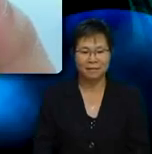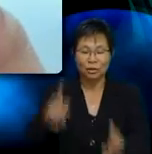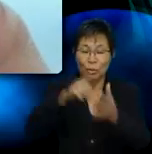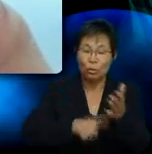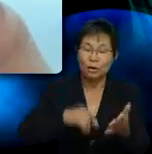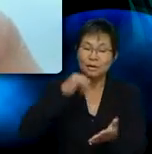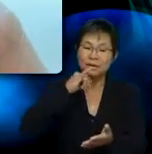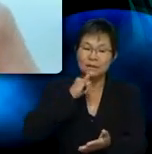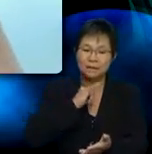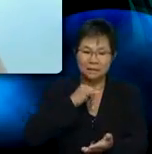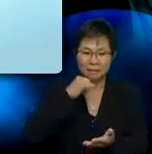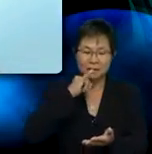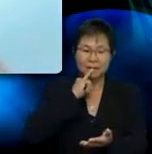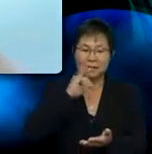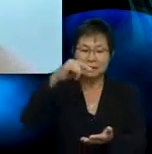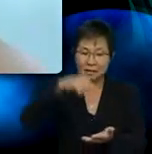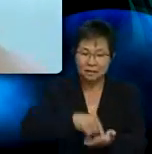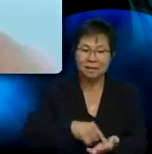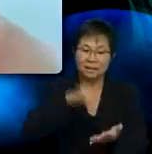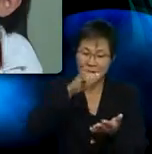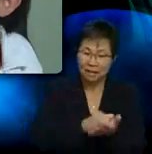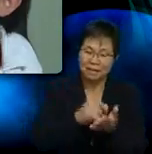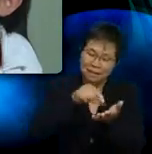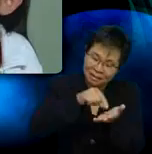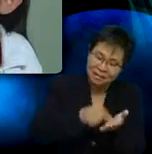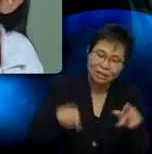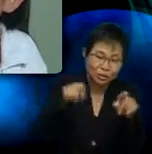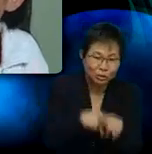What is this? That is a seed too.